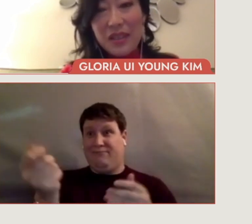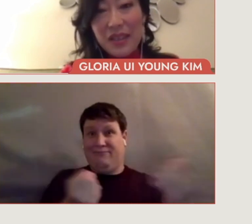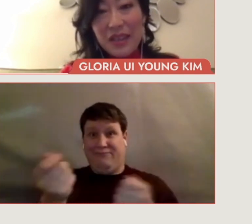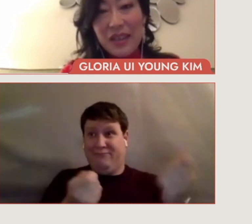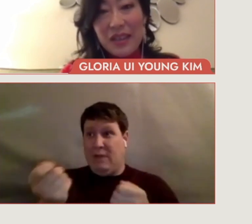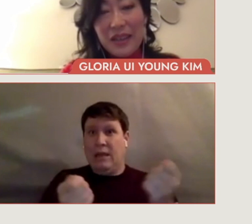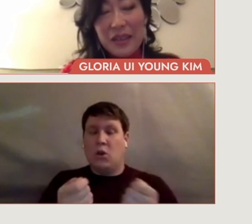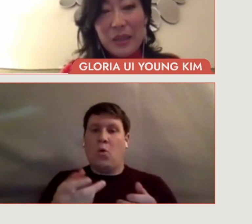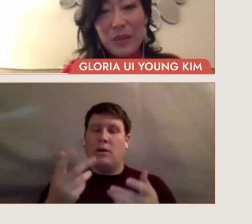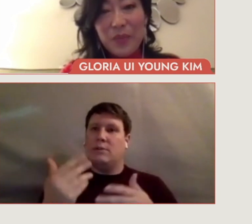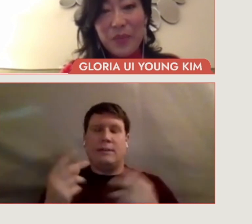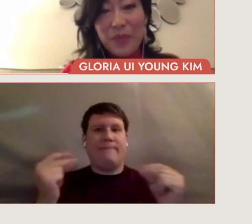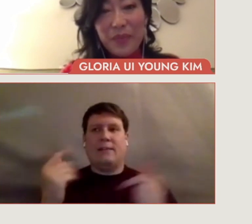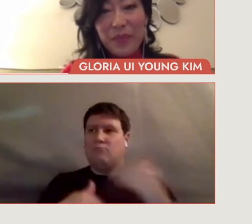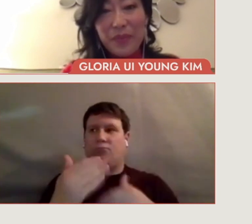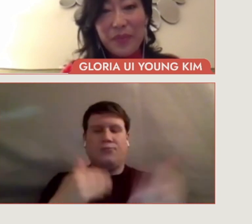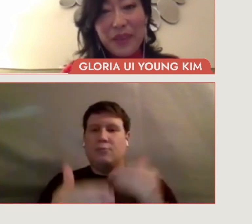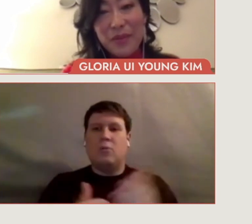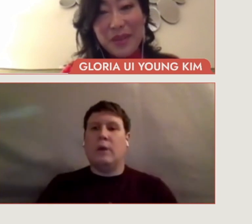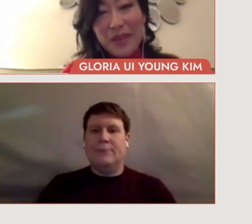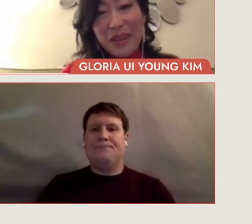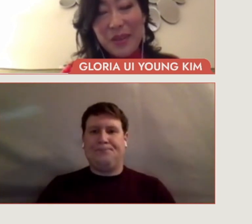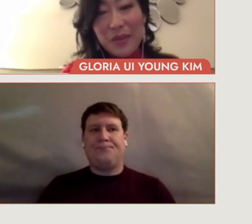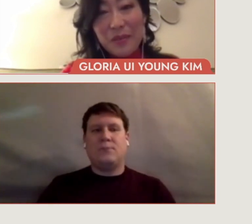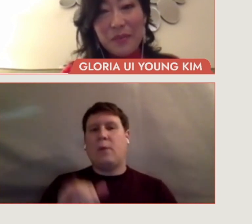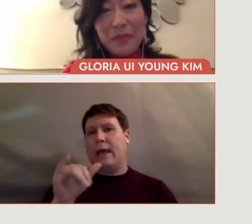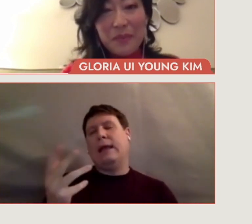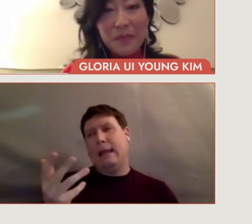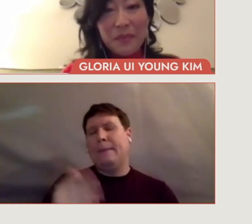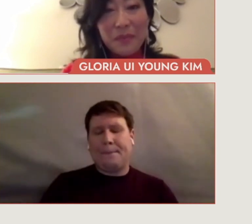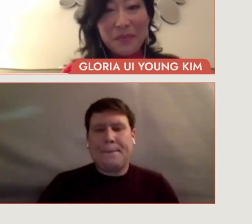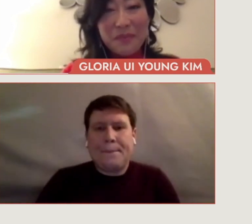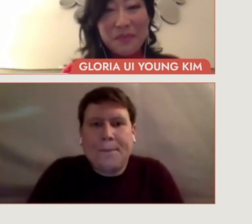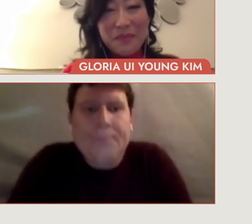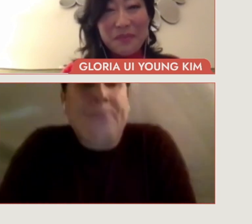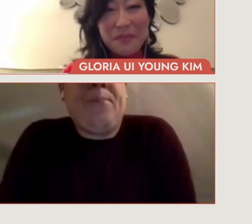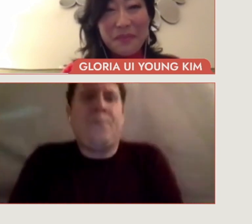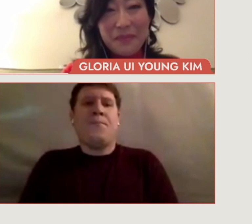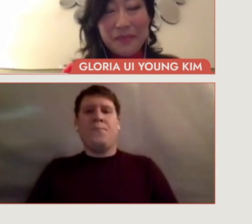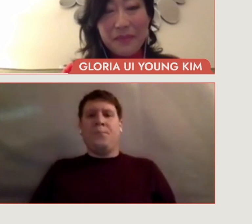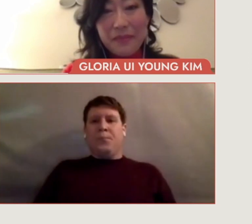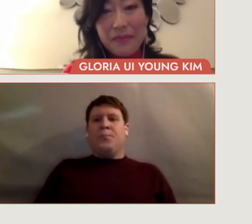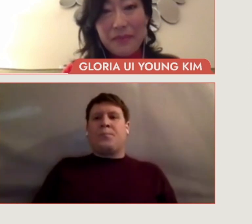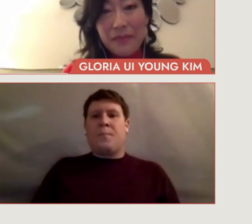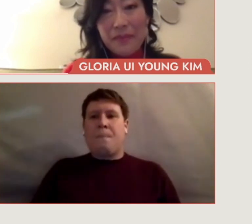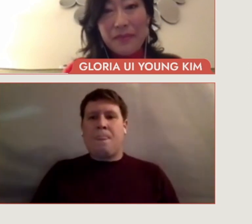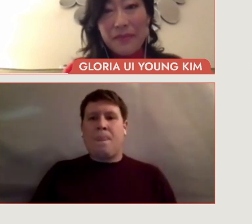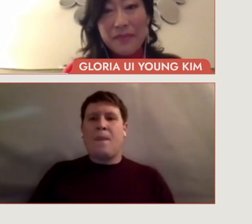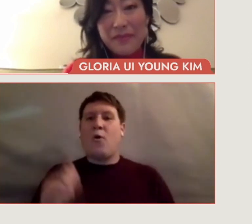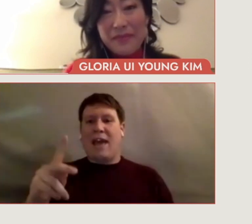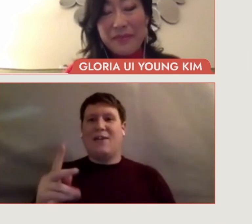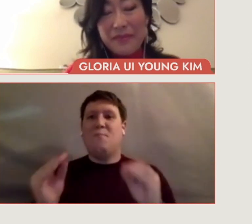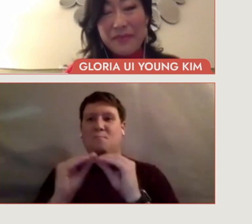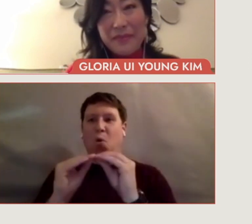process. Yeah. Wow. So that was, yes. Okay, we got some questions flying in, so let's try